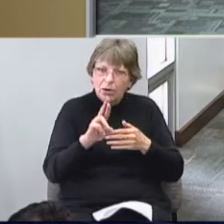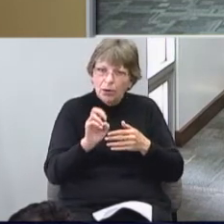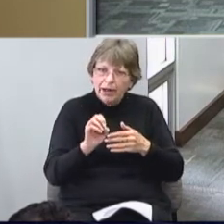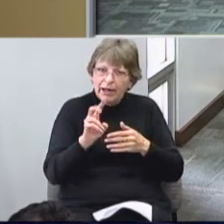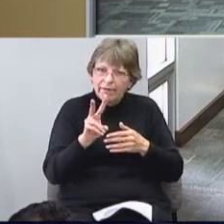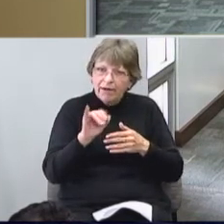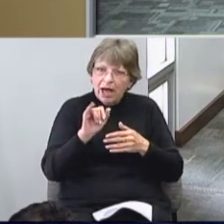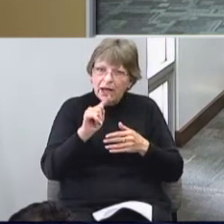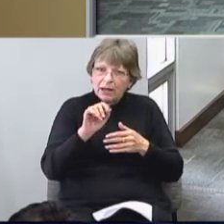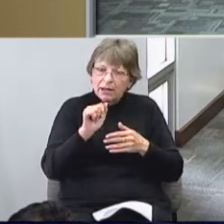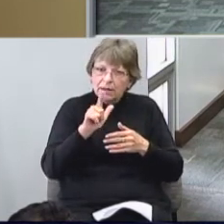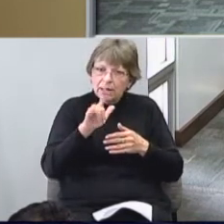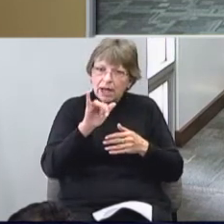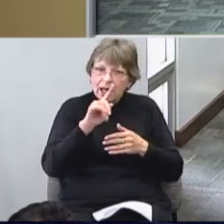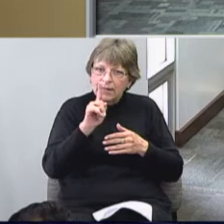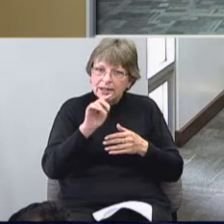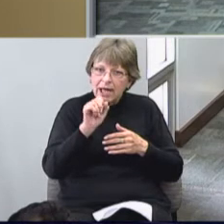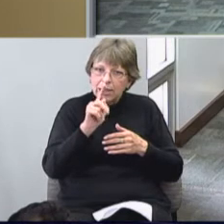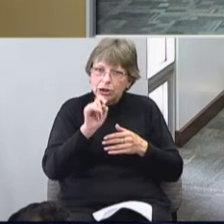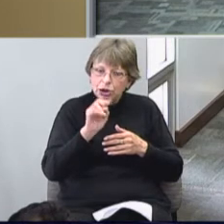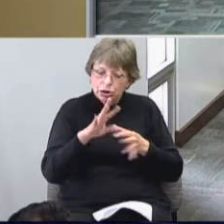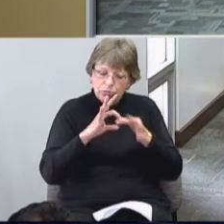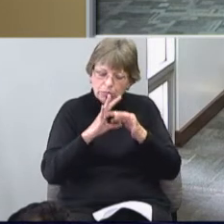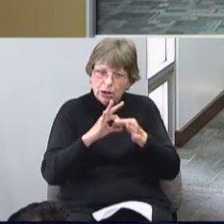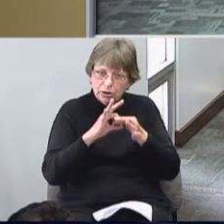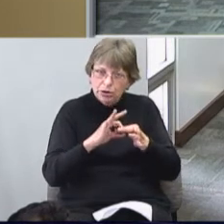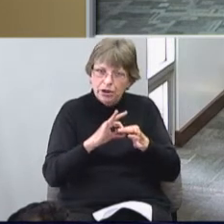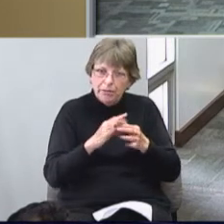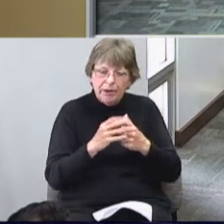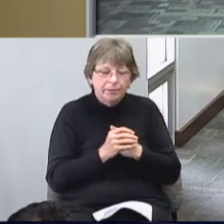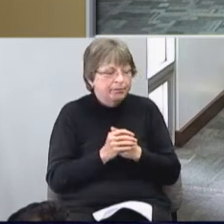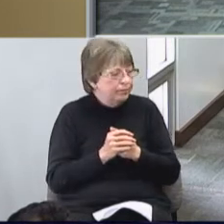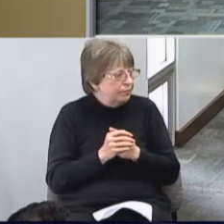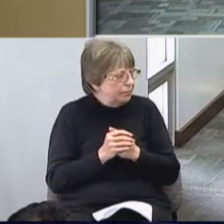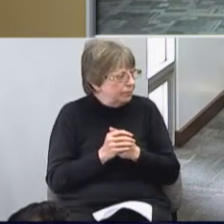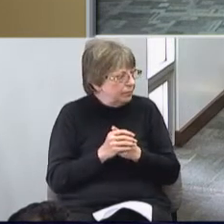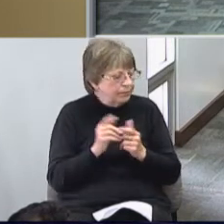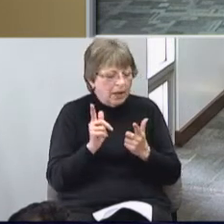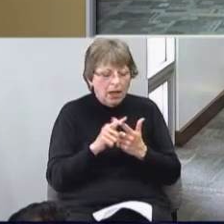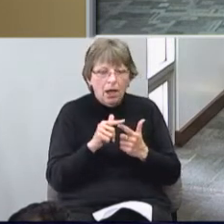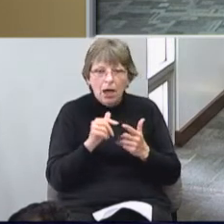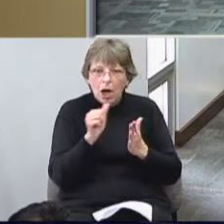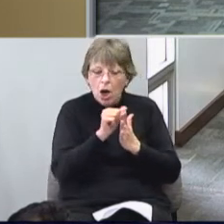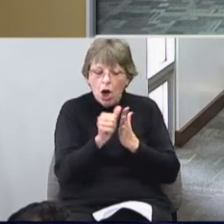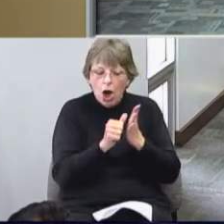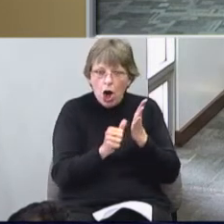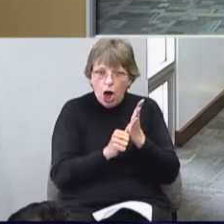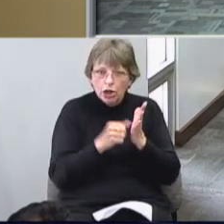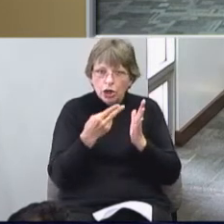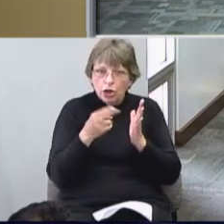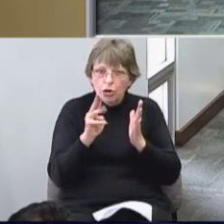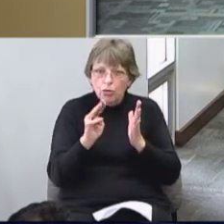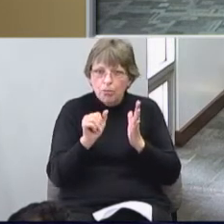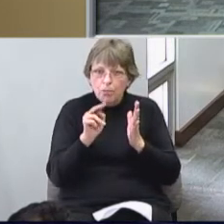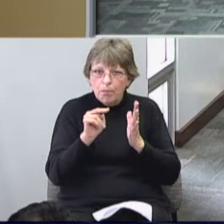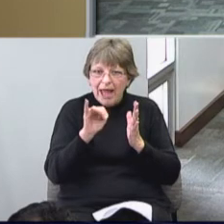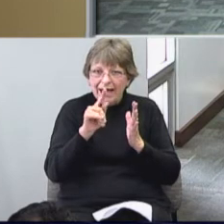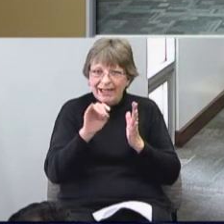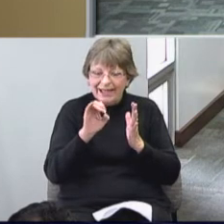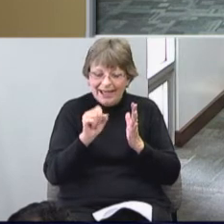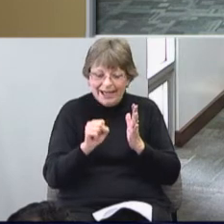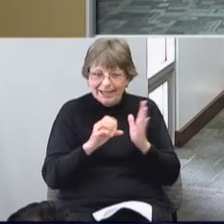Revitalization Partnership, the Arts and Humanities Council, and the City of